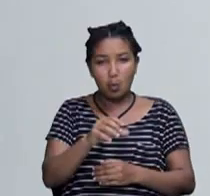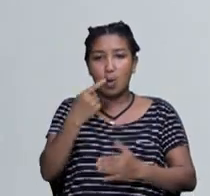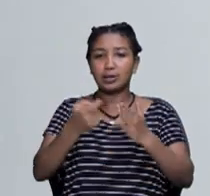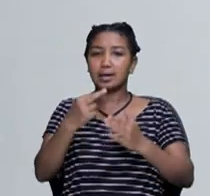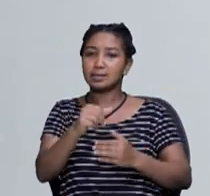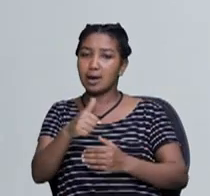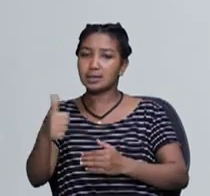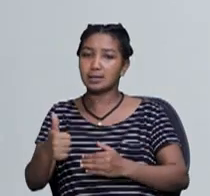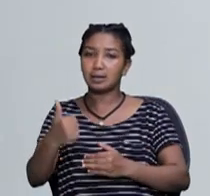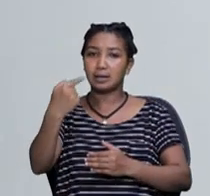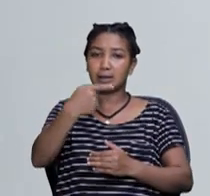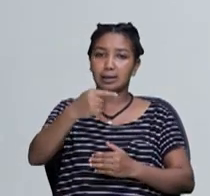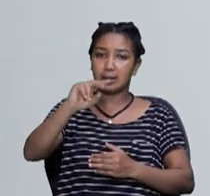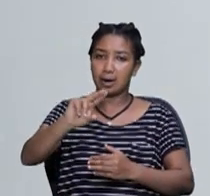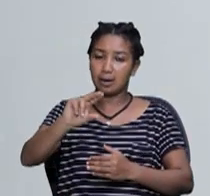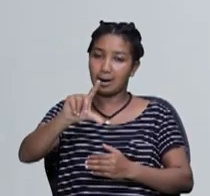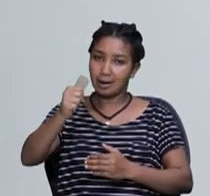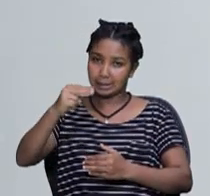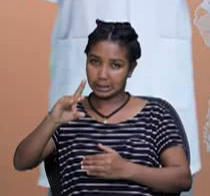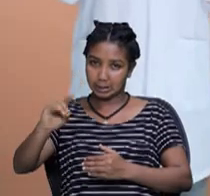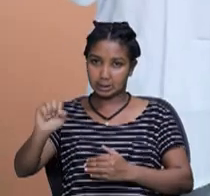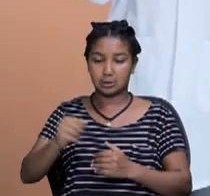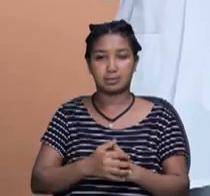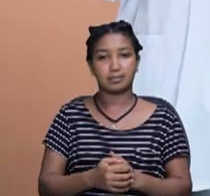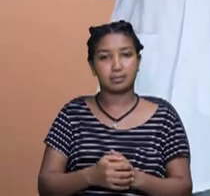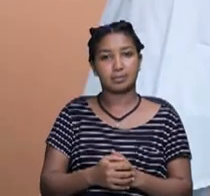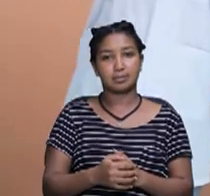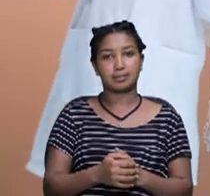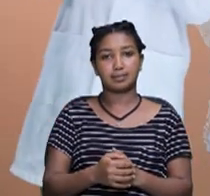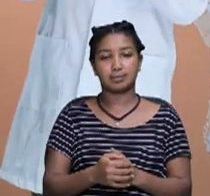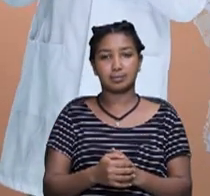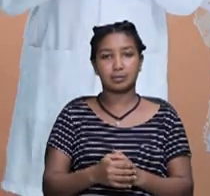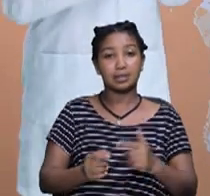other glands found? The